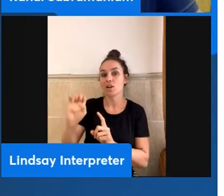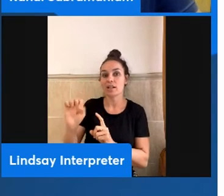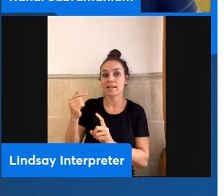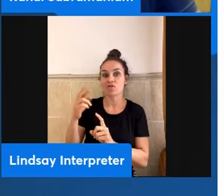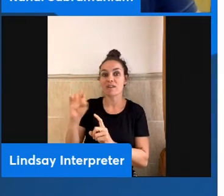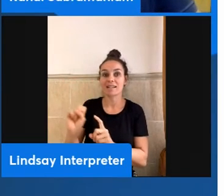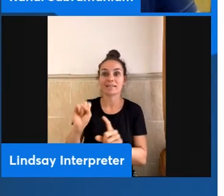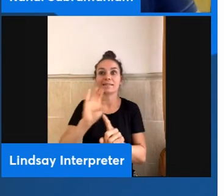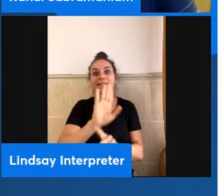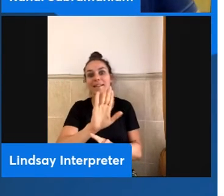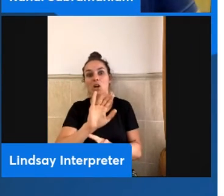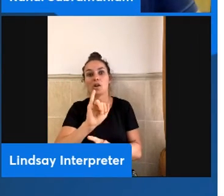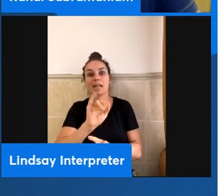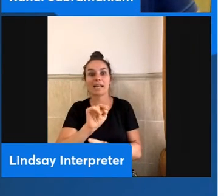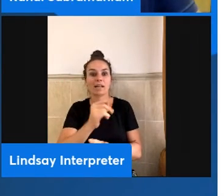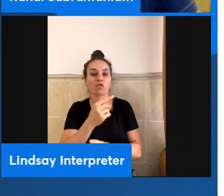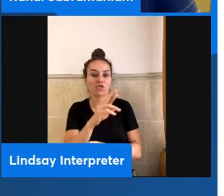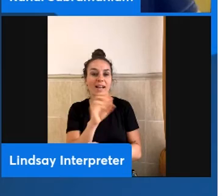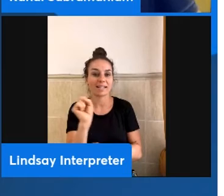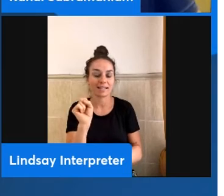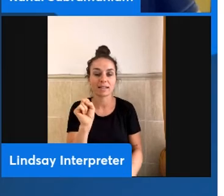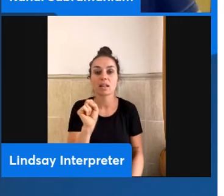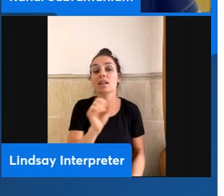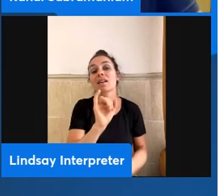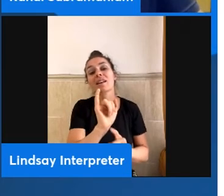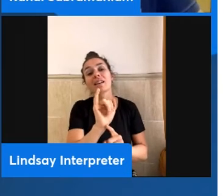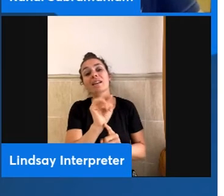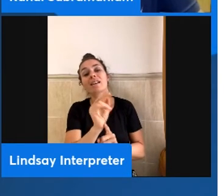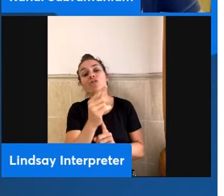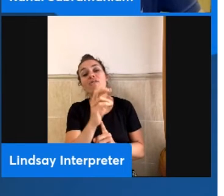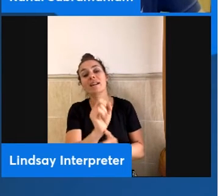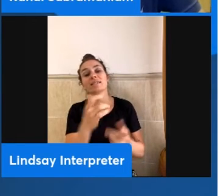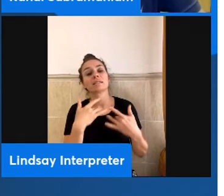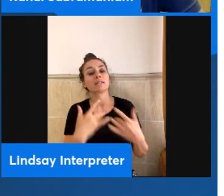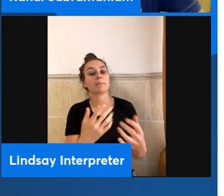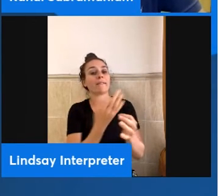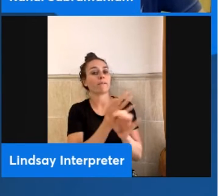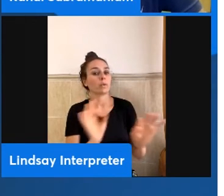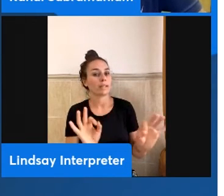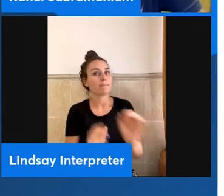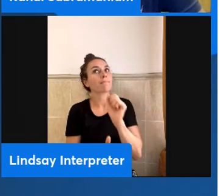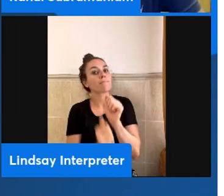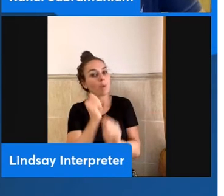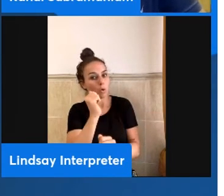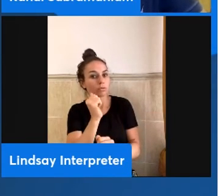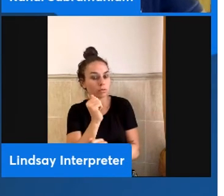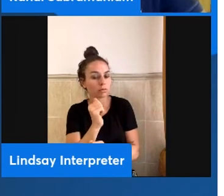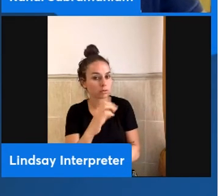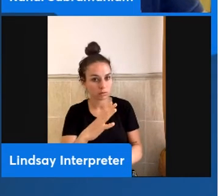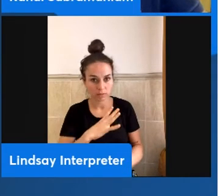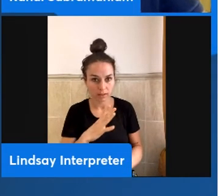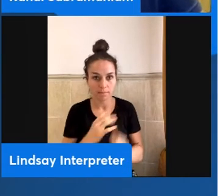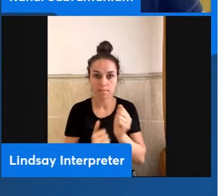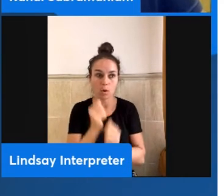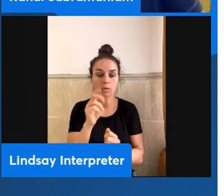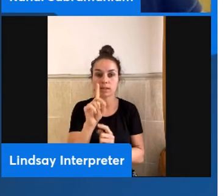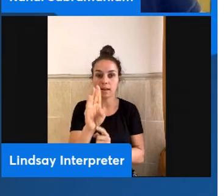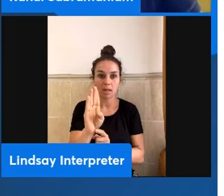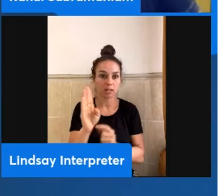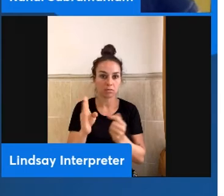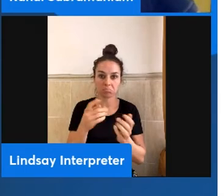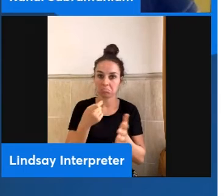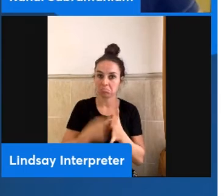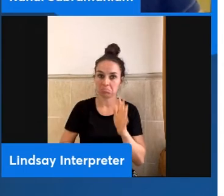ingress. If you Ingress is usually free across most cloud providers. So for example, AWS will not charge you anything for any